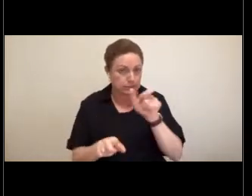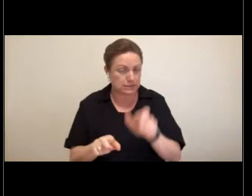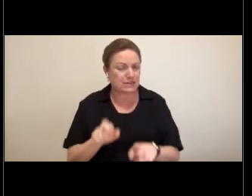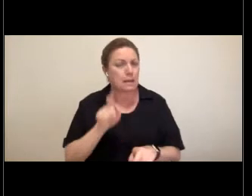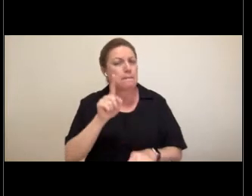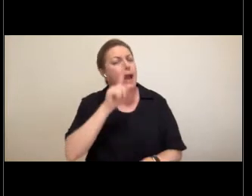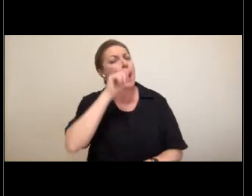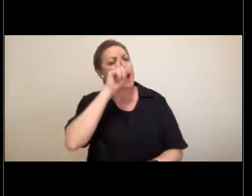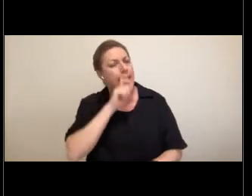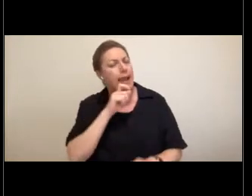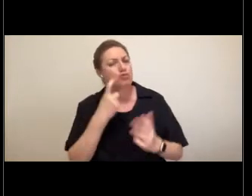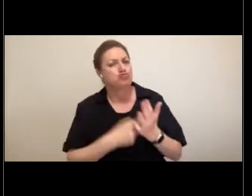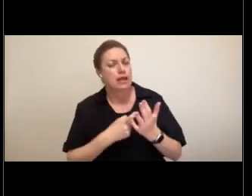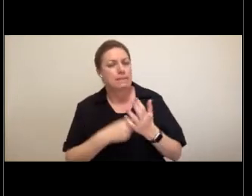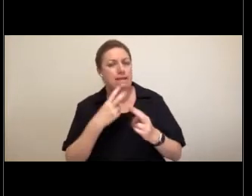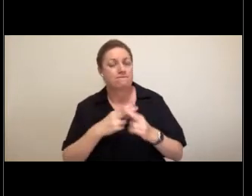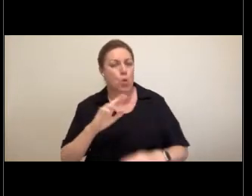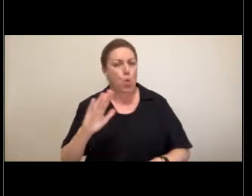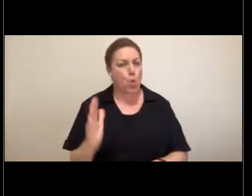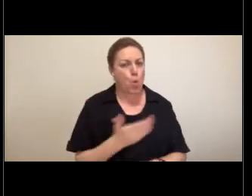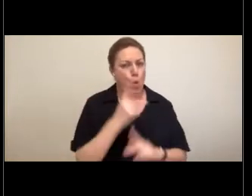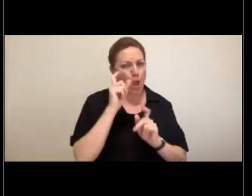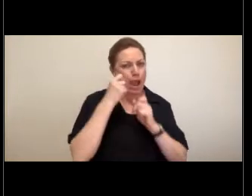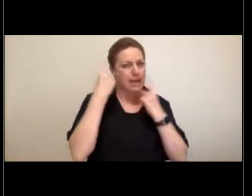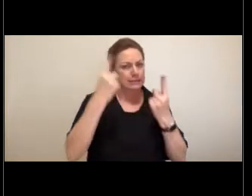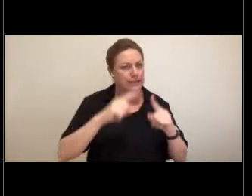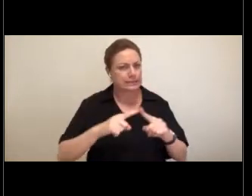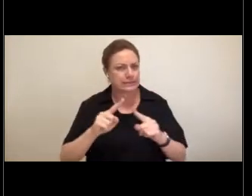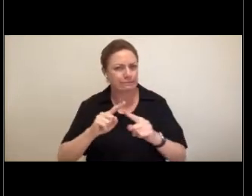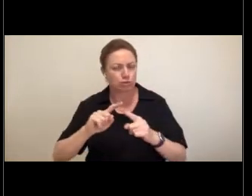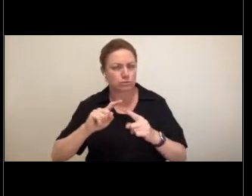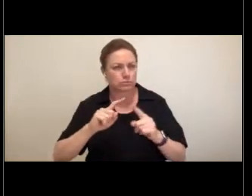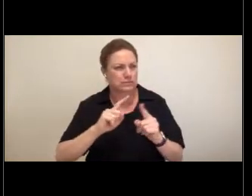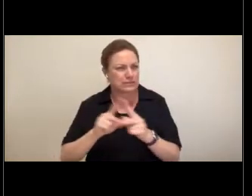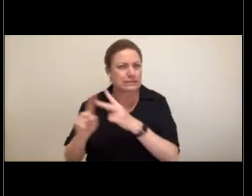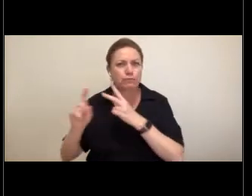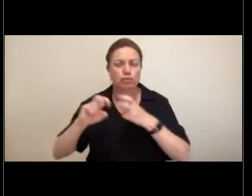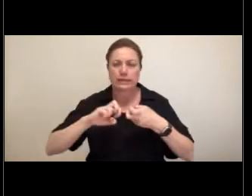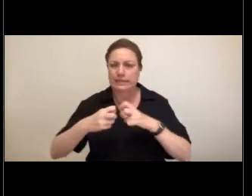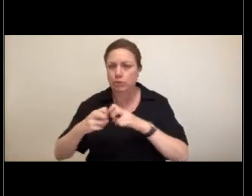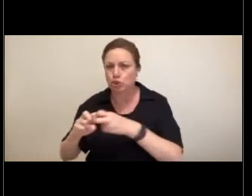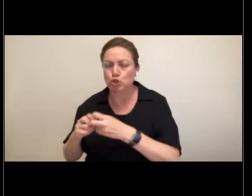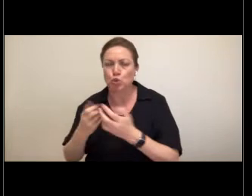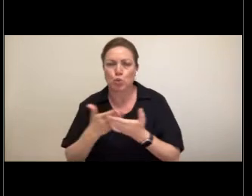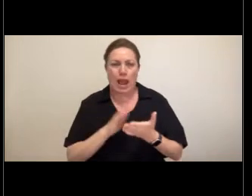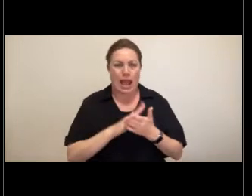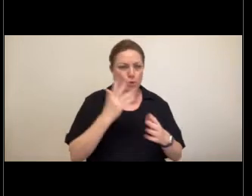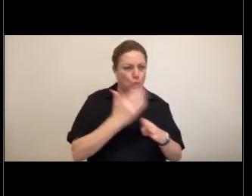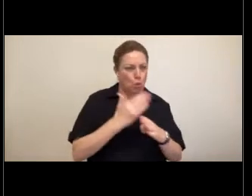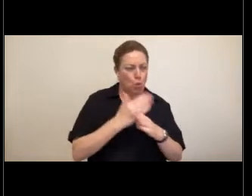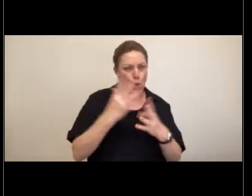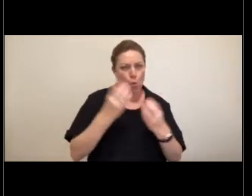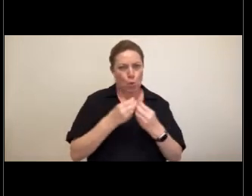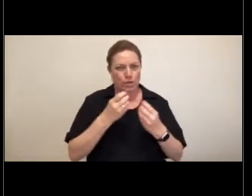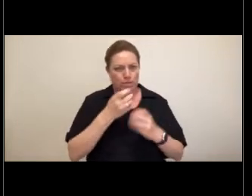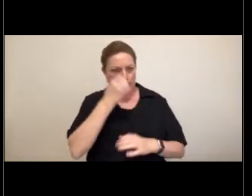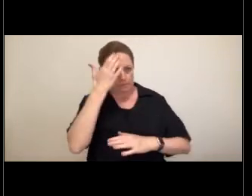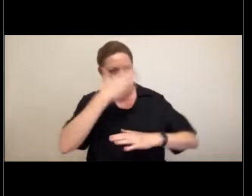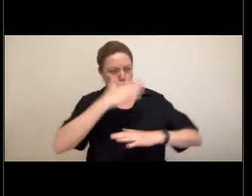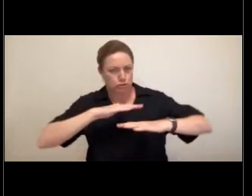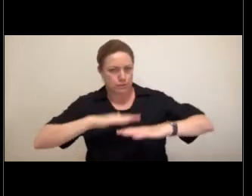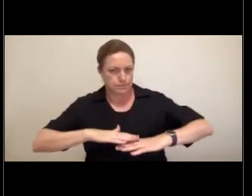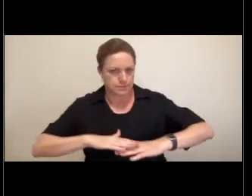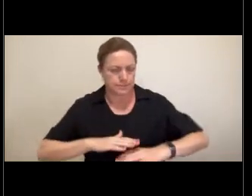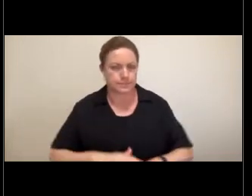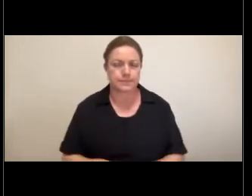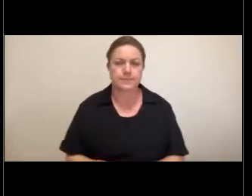understanding of the issues and complexities of working on country. We also have a public art toolkit, and I'll hand over